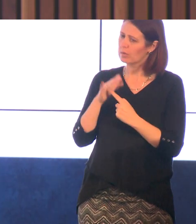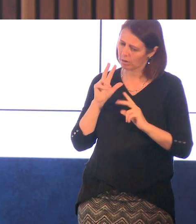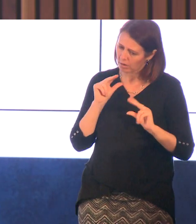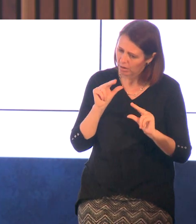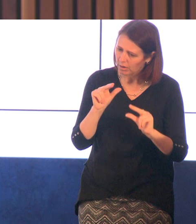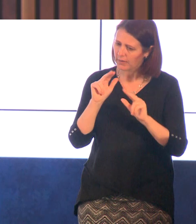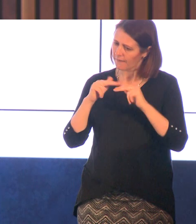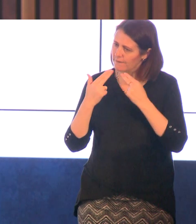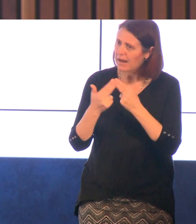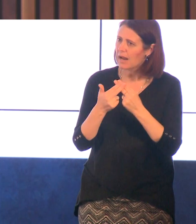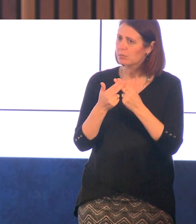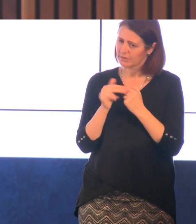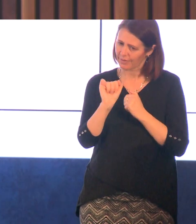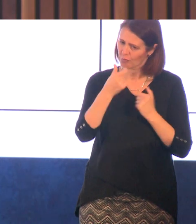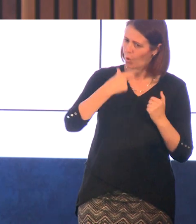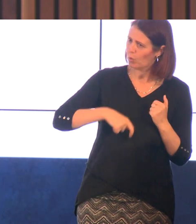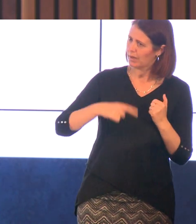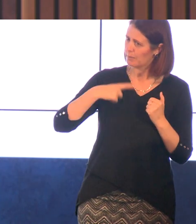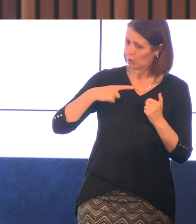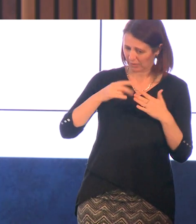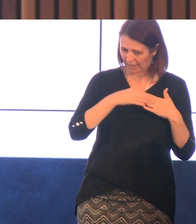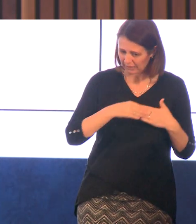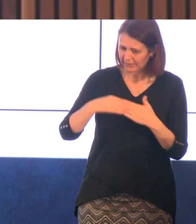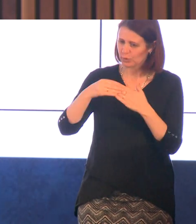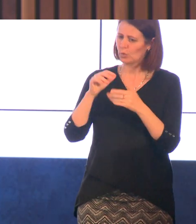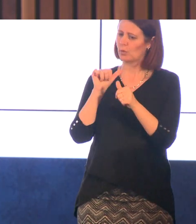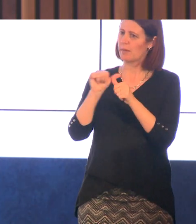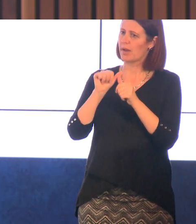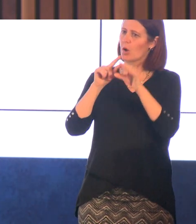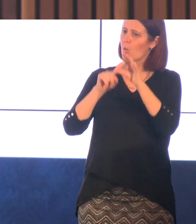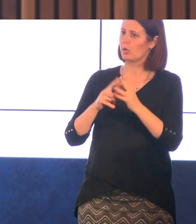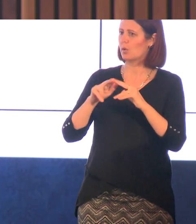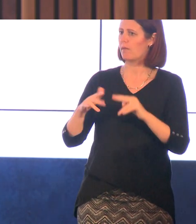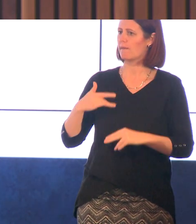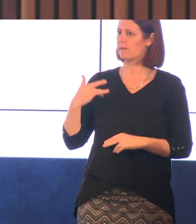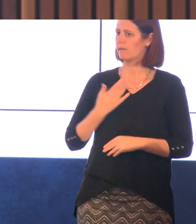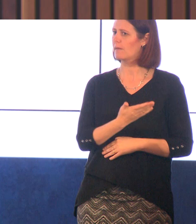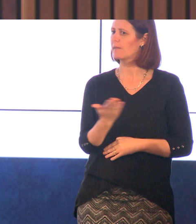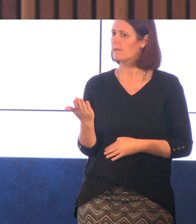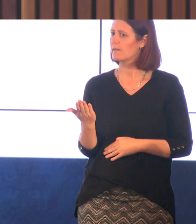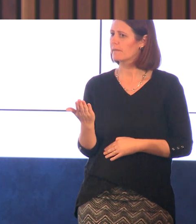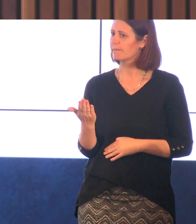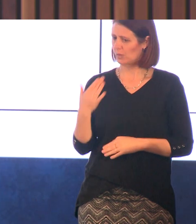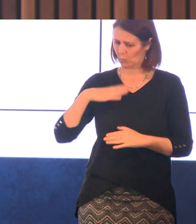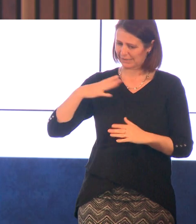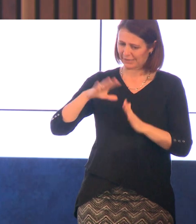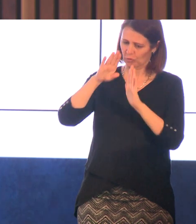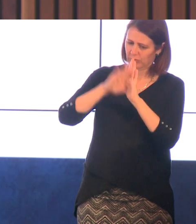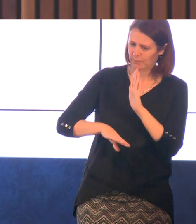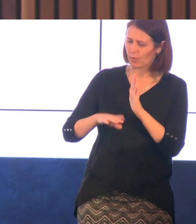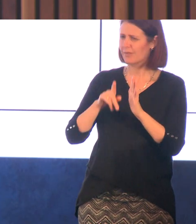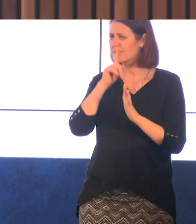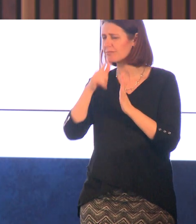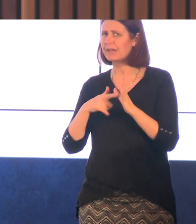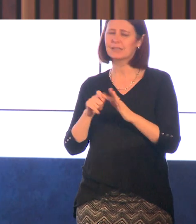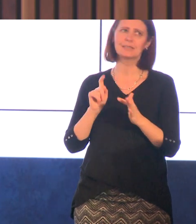and support families in those roles because it leads to a much better quality life. We need to remove the needless red